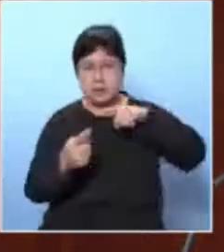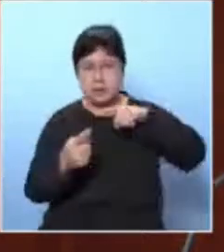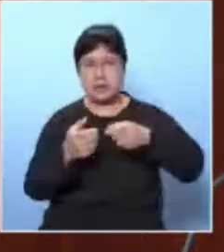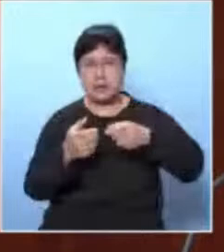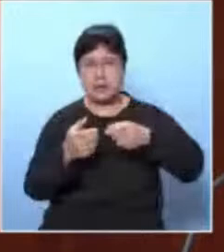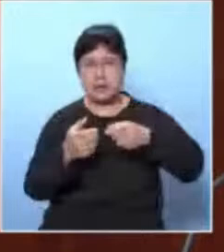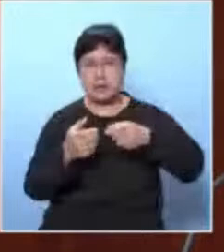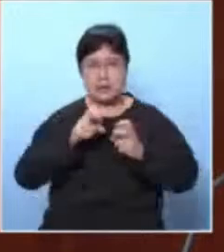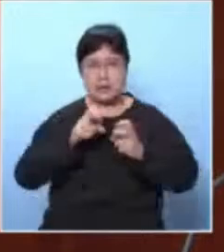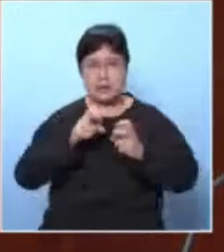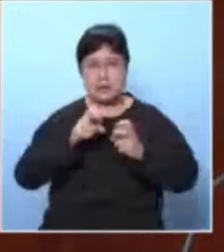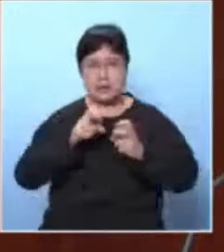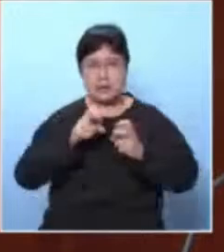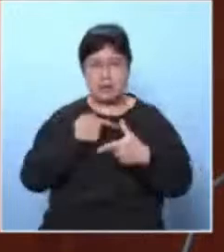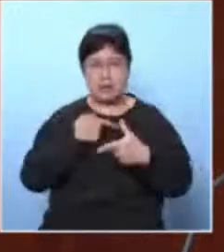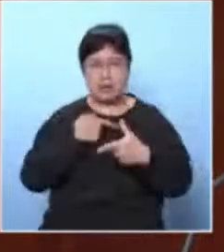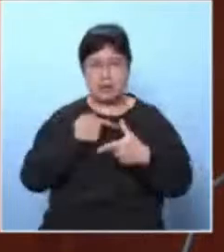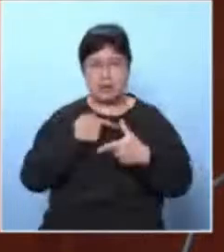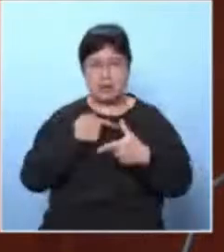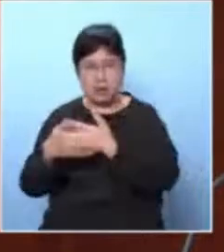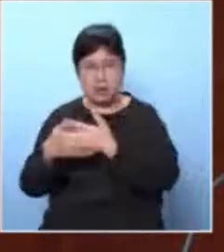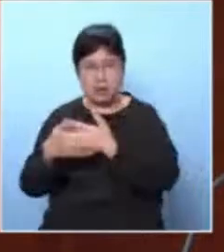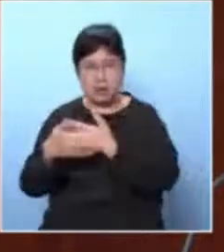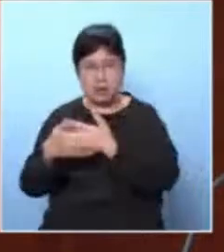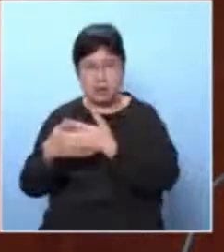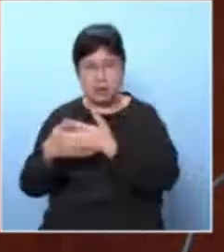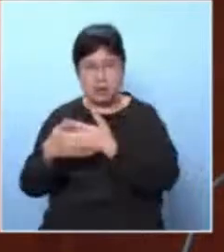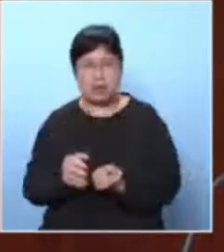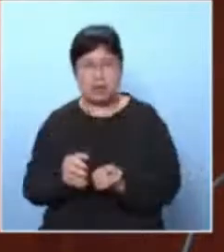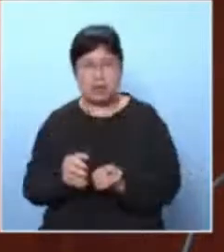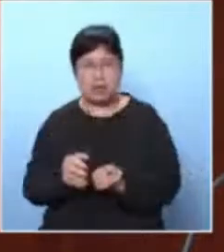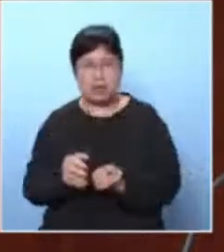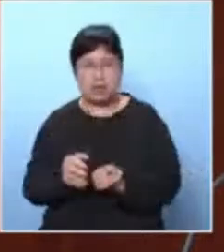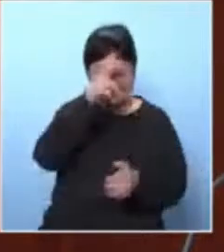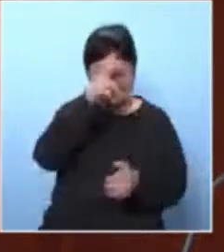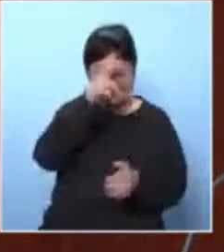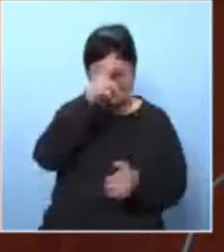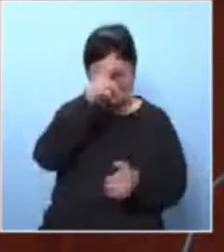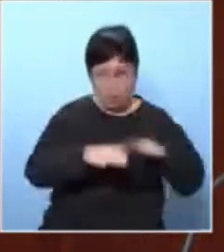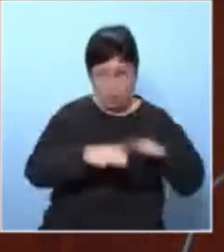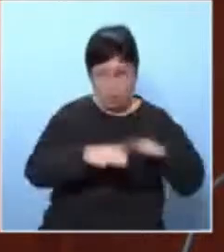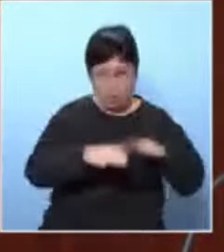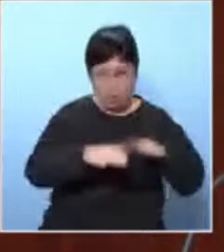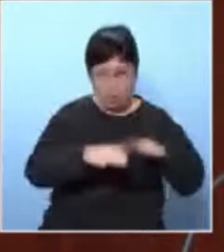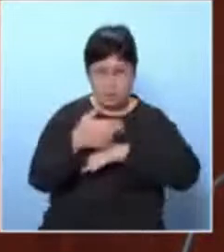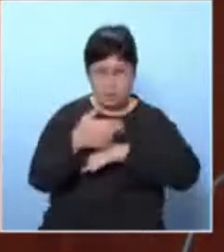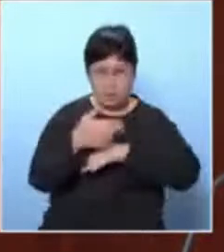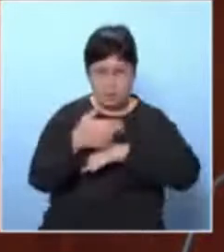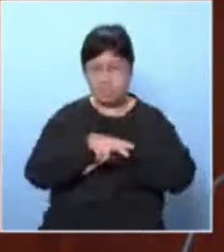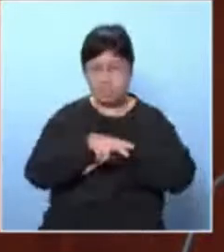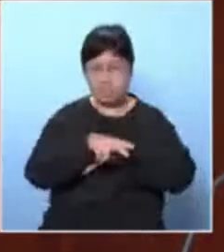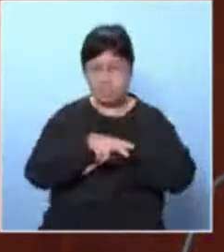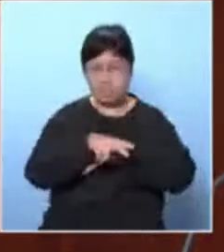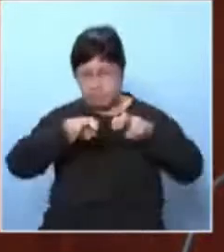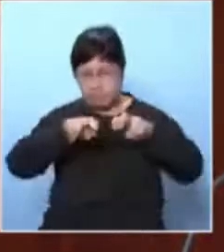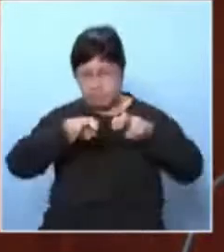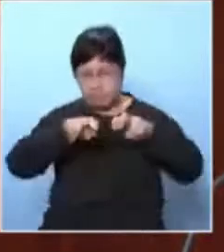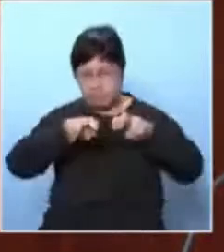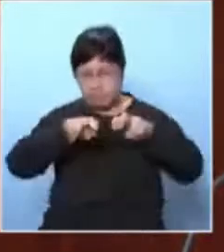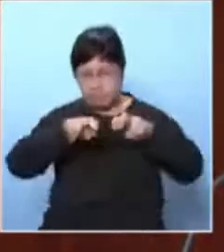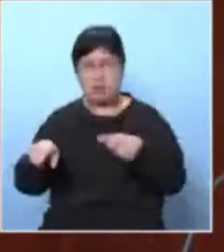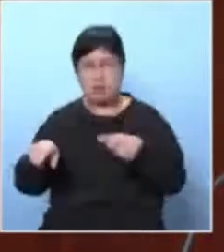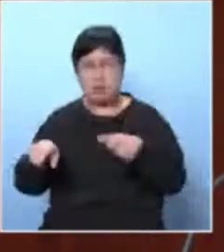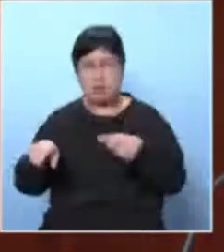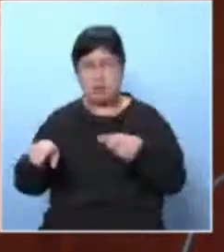The government will commence the preparatory work, including planning, investigation, and design work for the above projects,